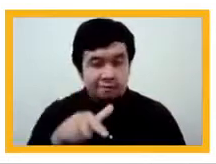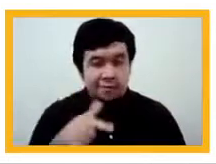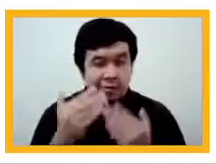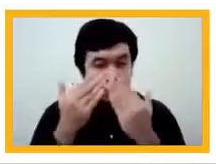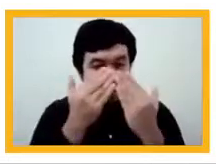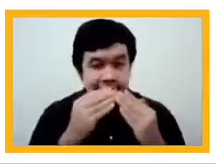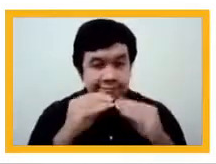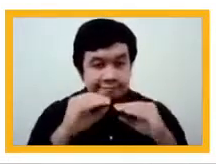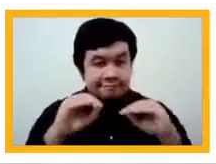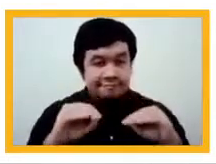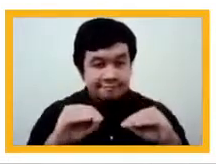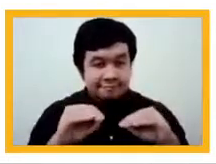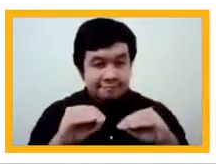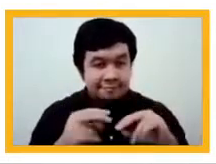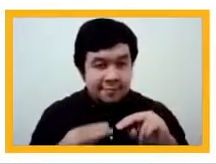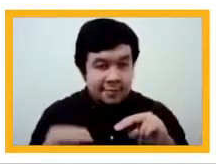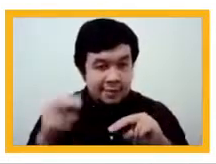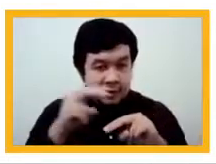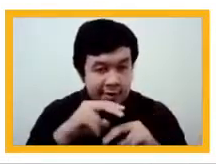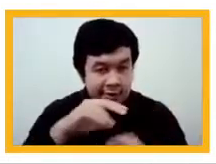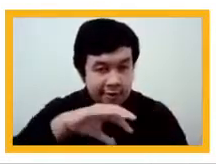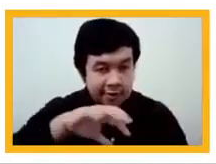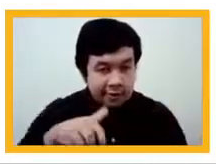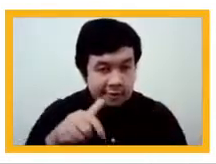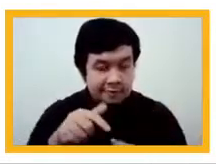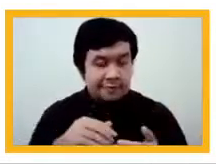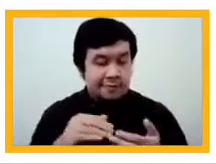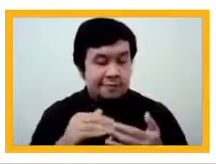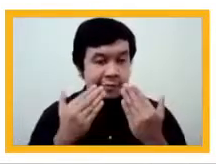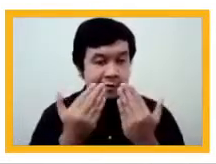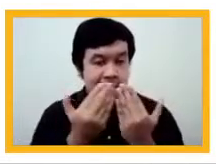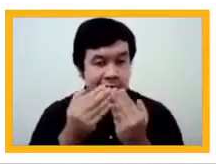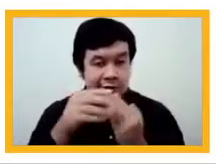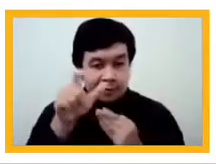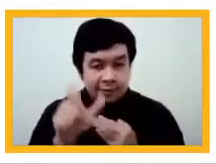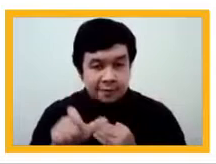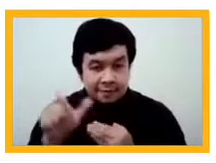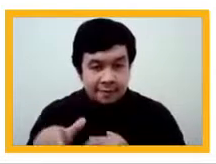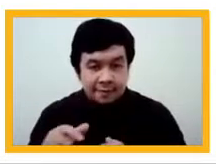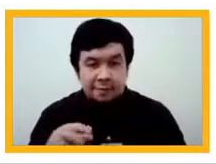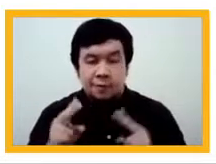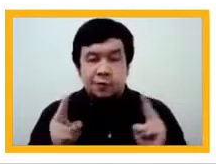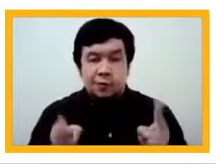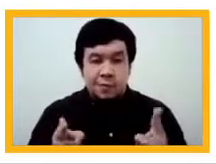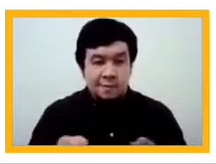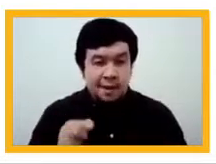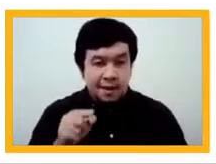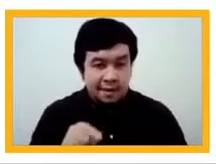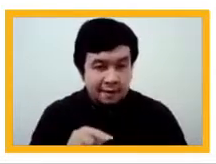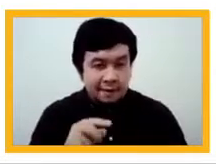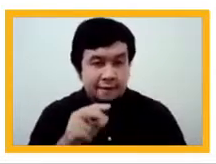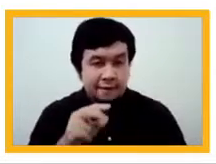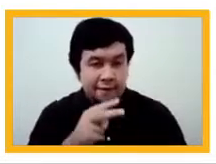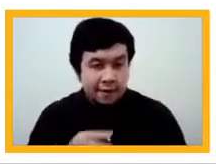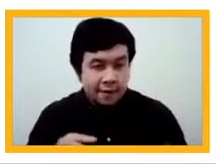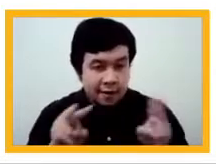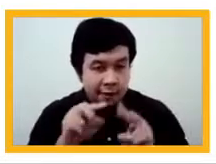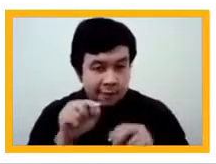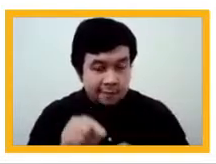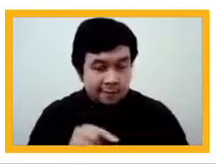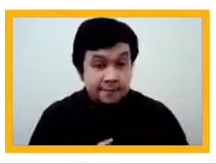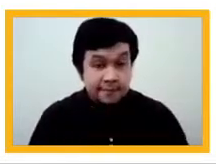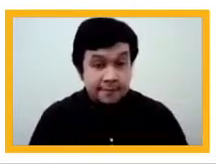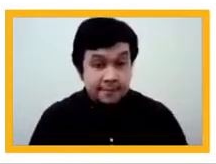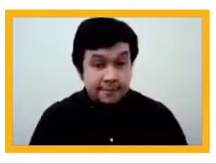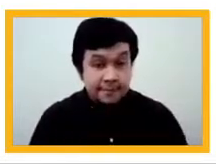and civic values, which would create loyal workers and perhaps dissuade citizens